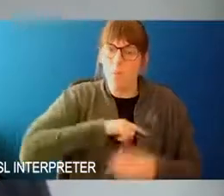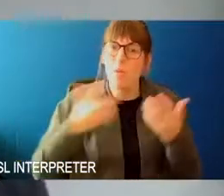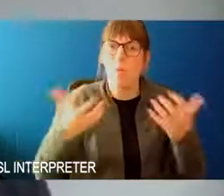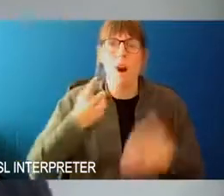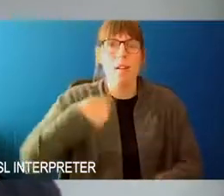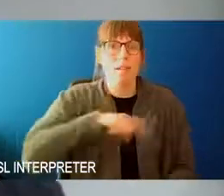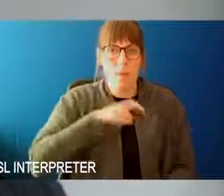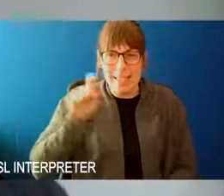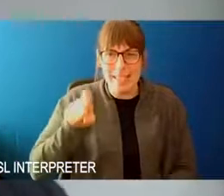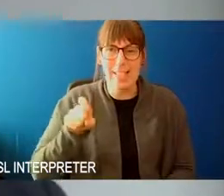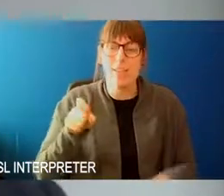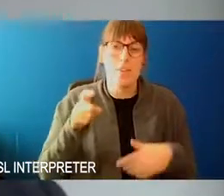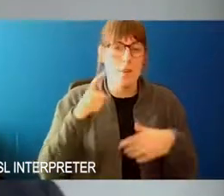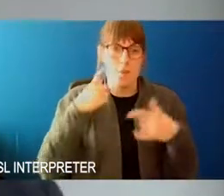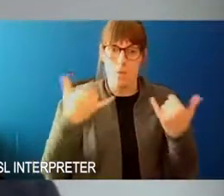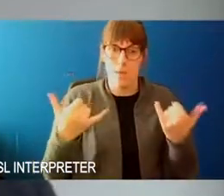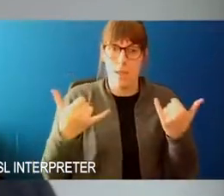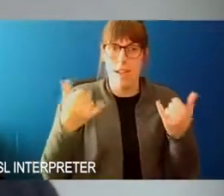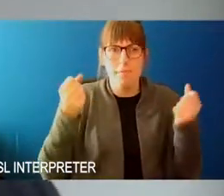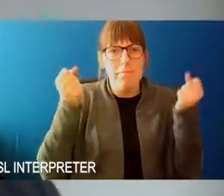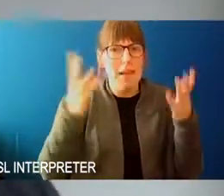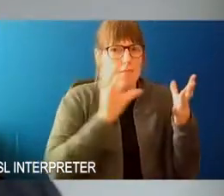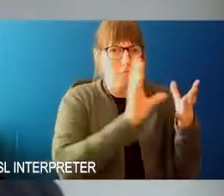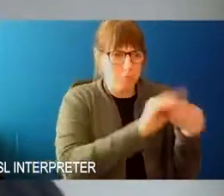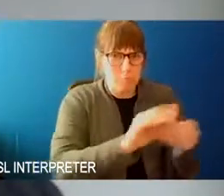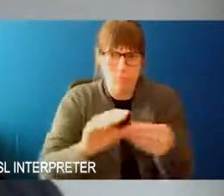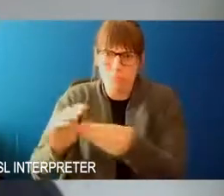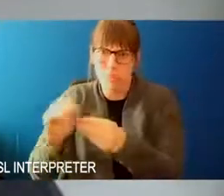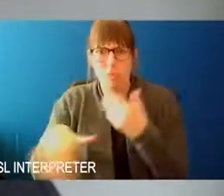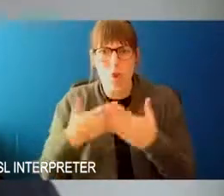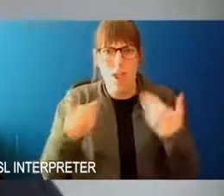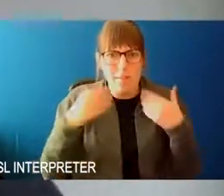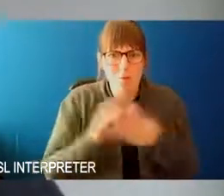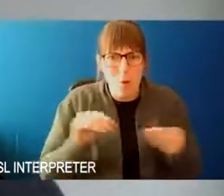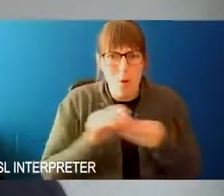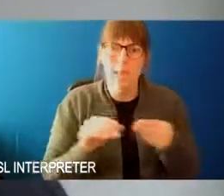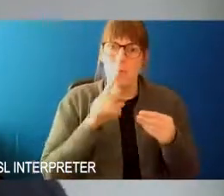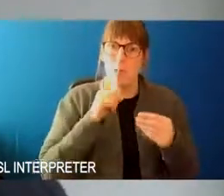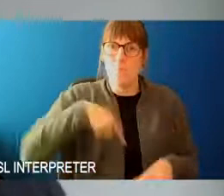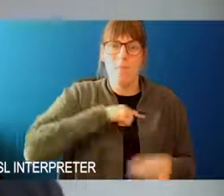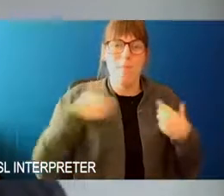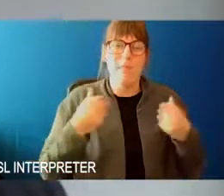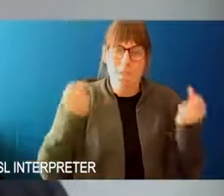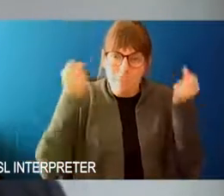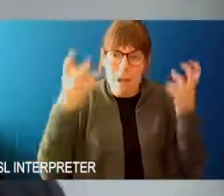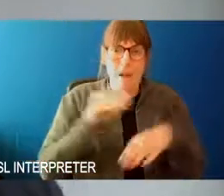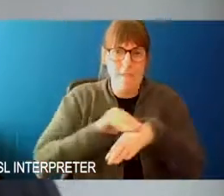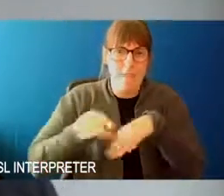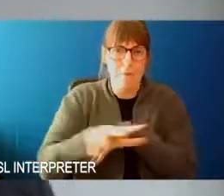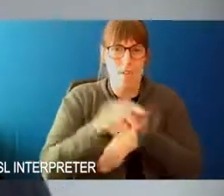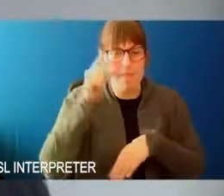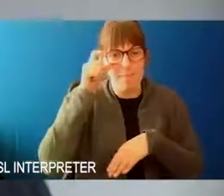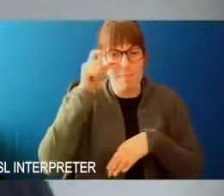the disability benefit that we need and want. And these ideas today about how we all have a story and how we have an